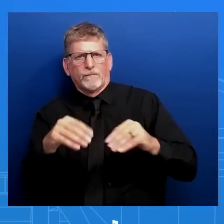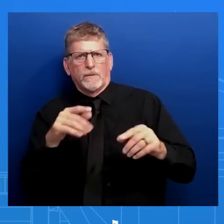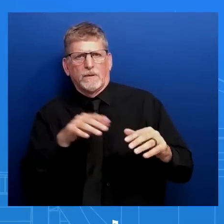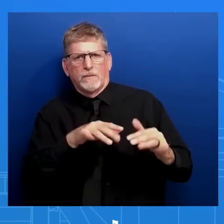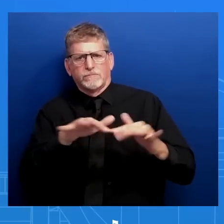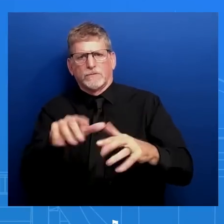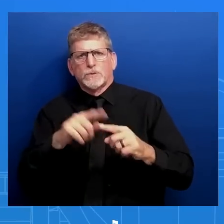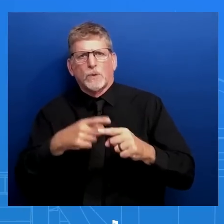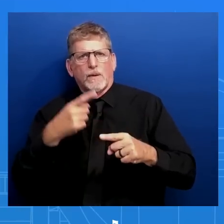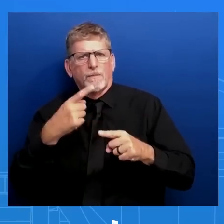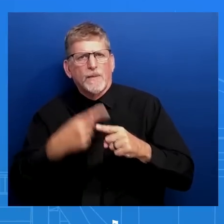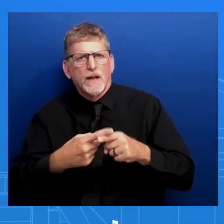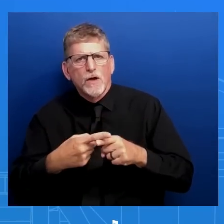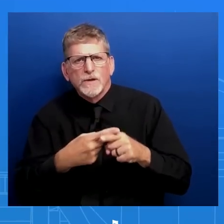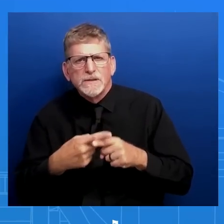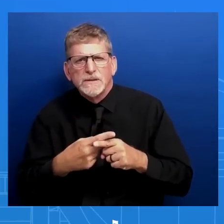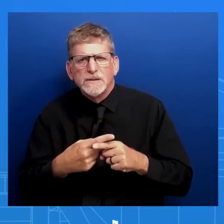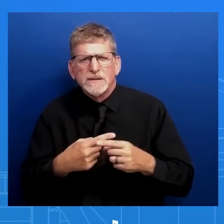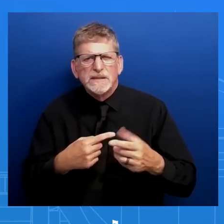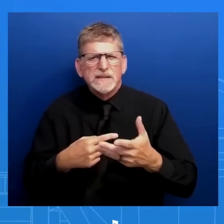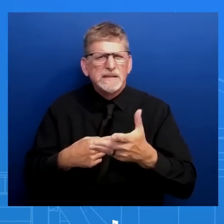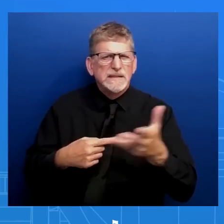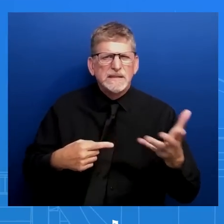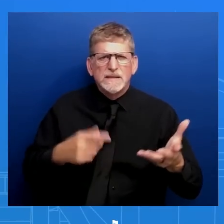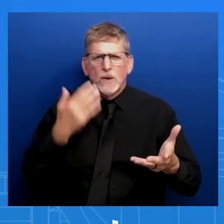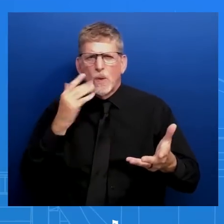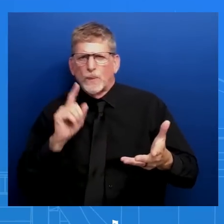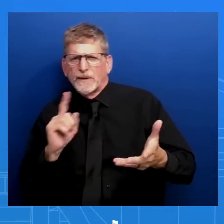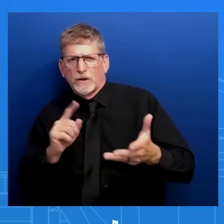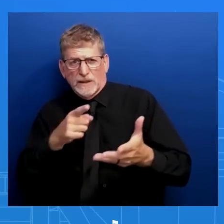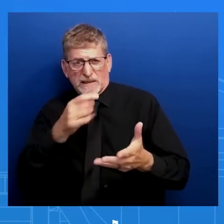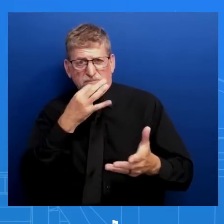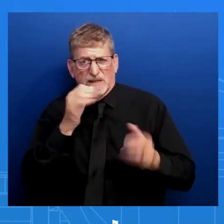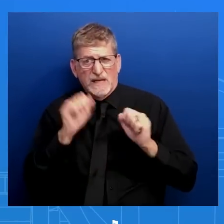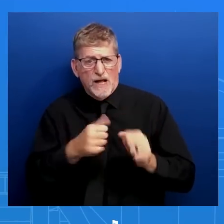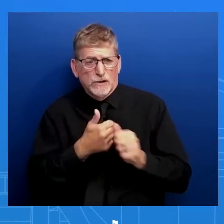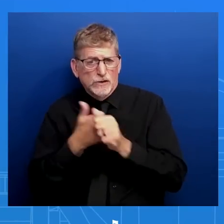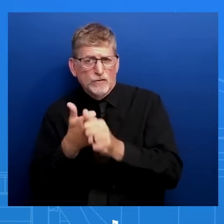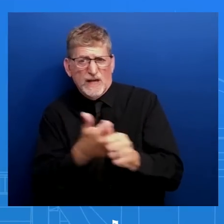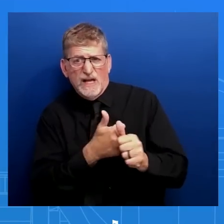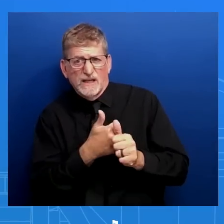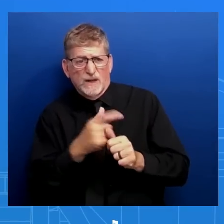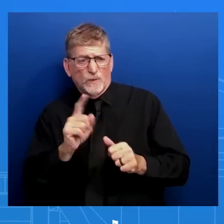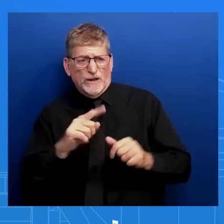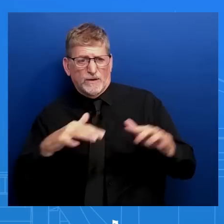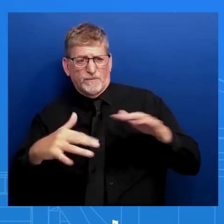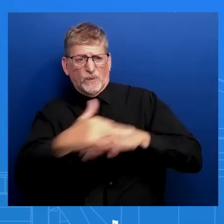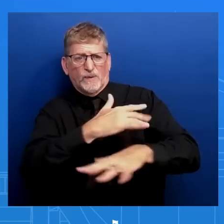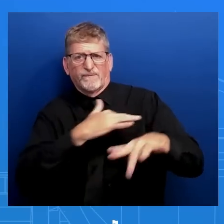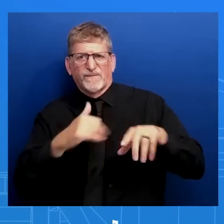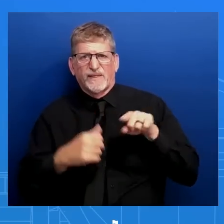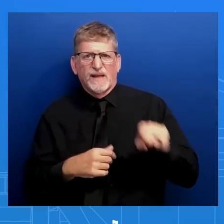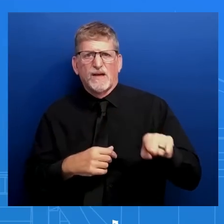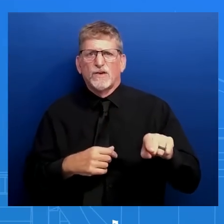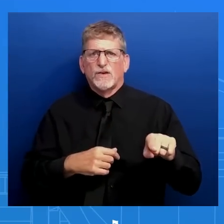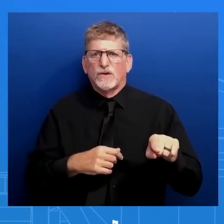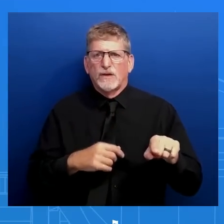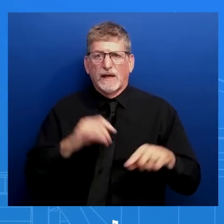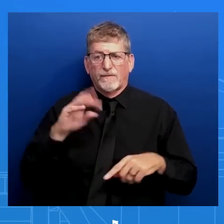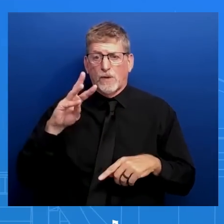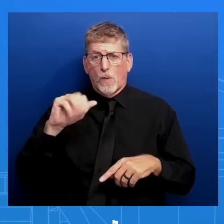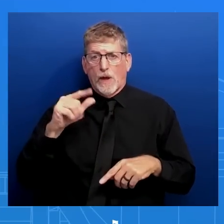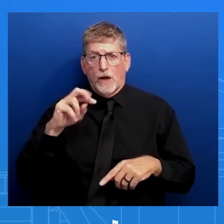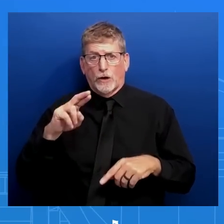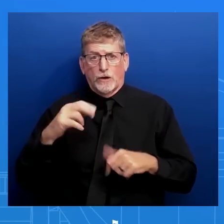will you be able to track them? And if there is a movement of Wagner's group's soldiers to